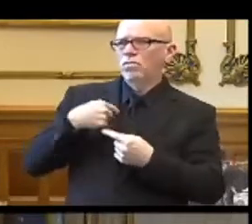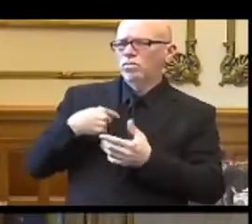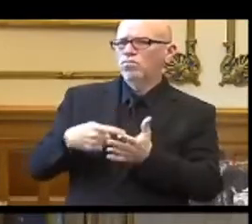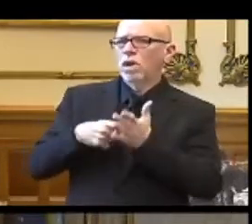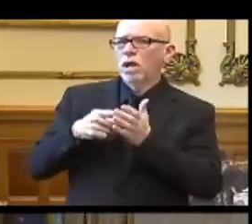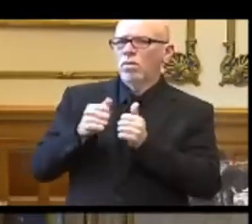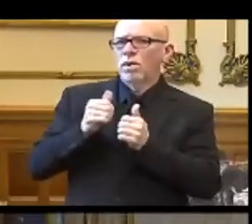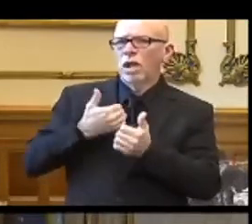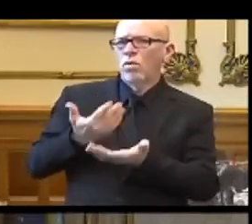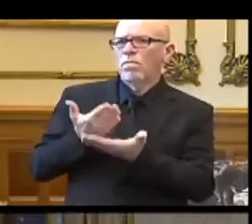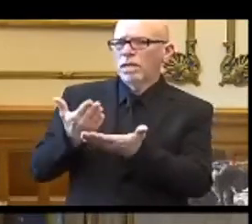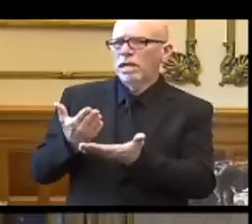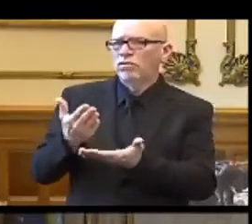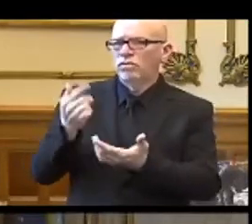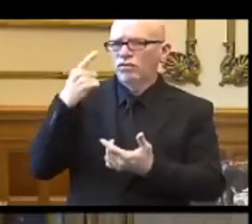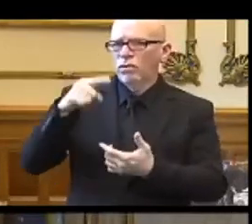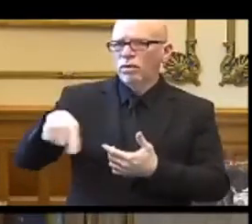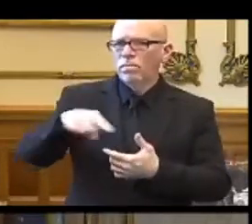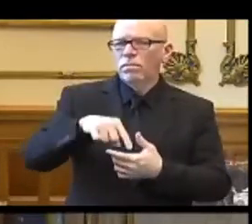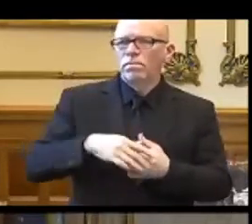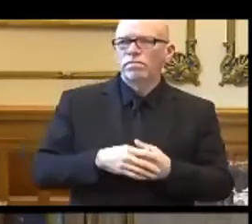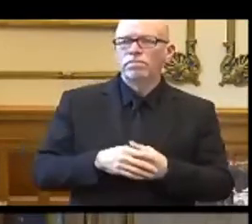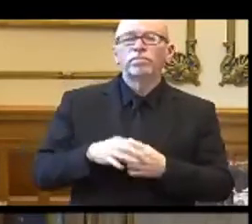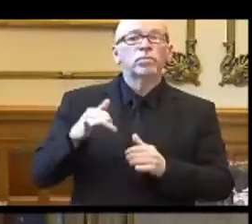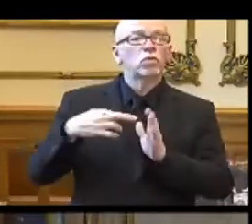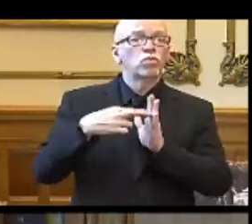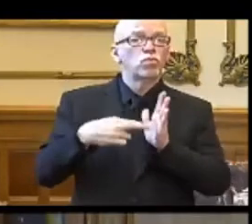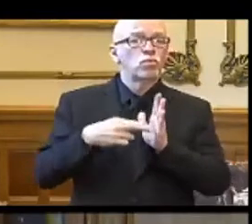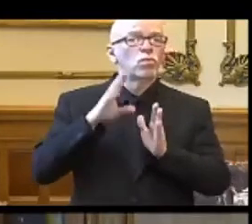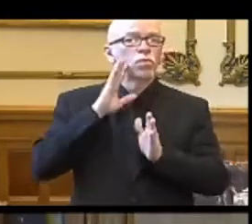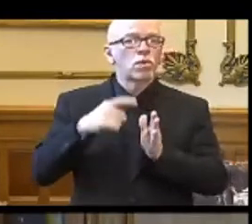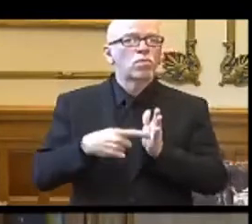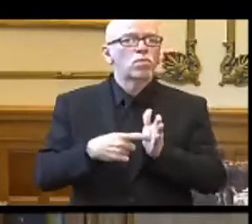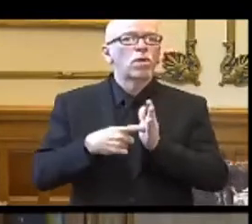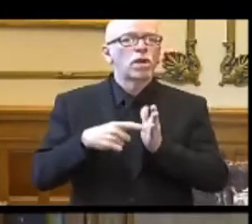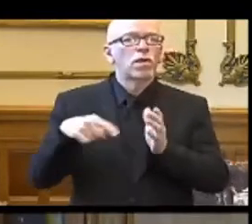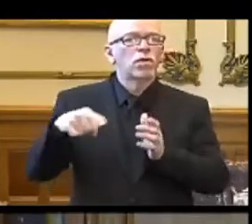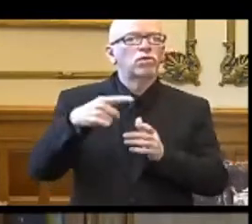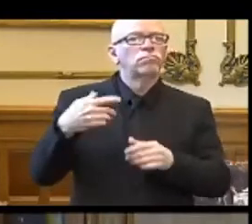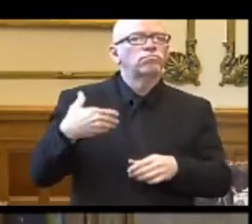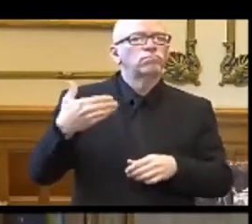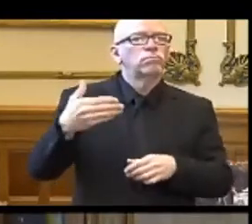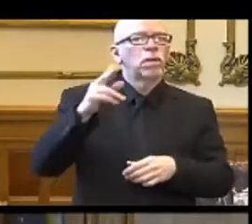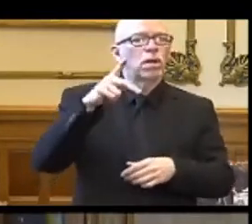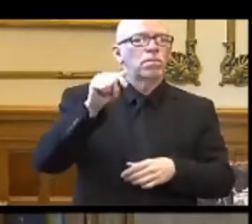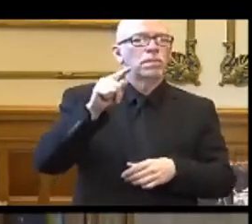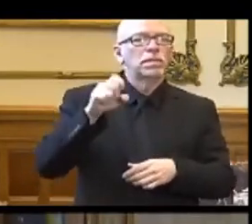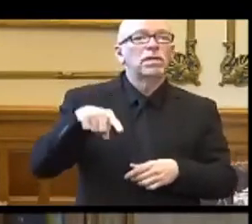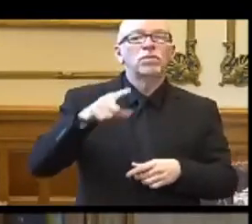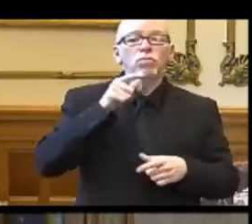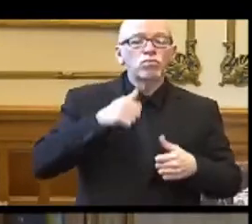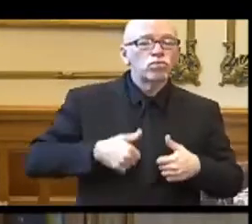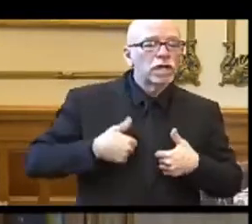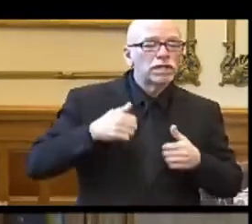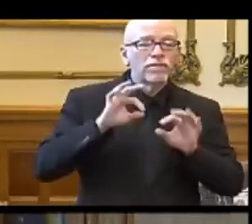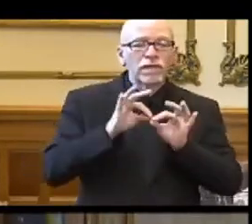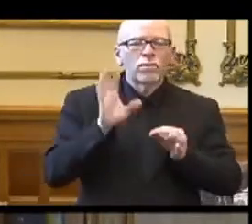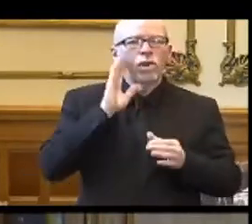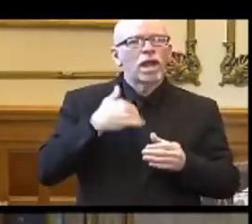with our recommendations. These rules will also require regular updates so that residents and families have